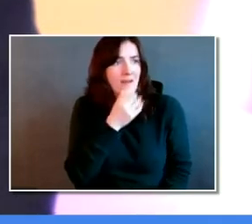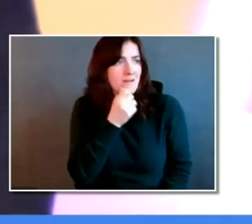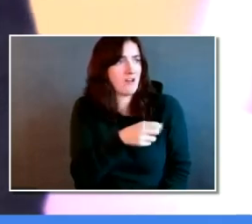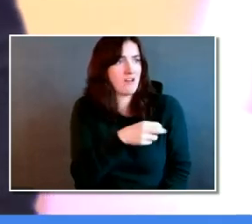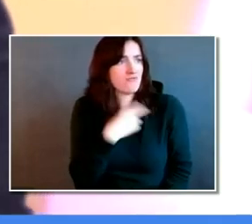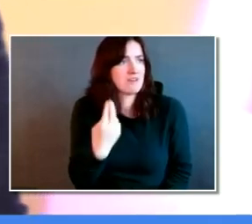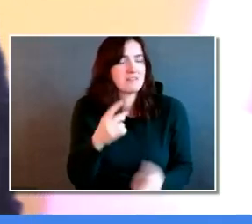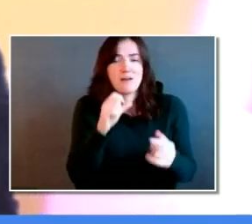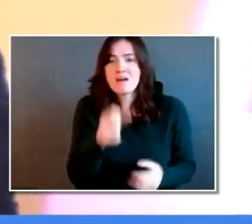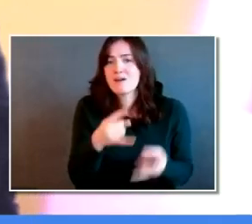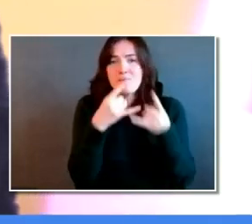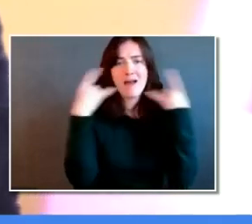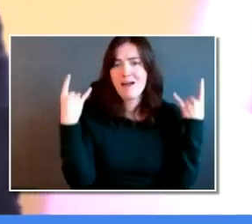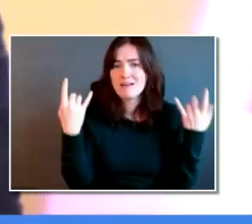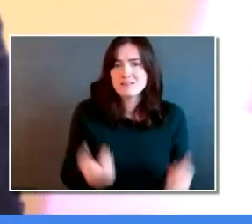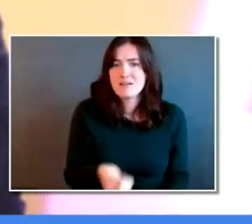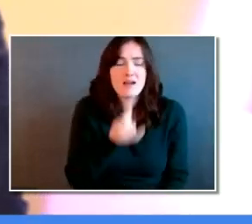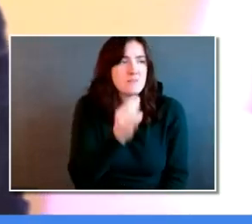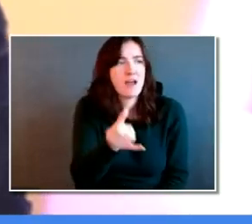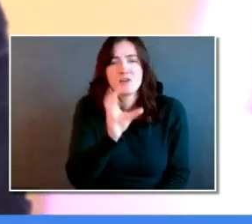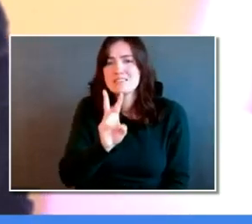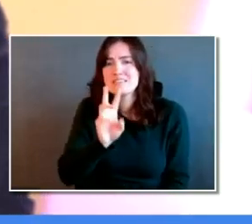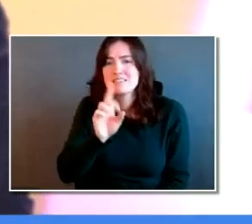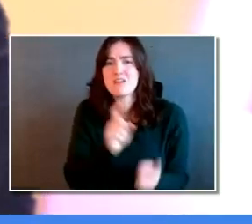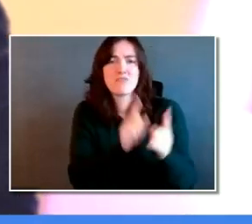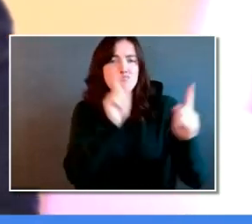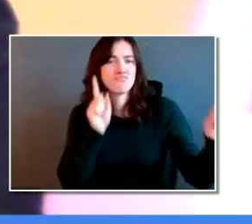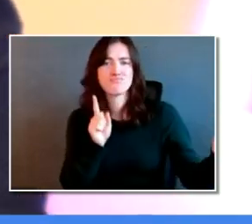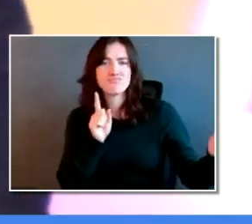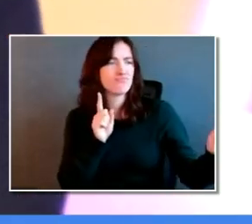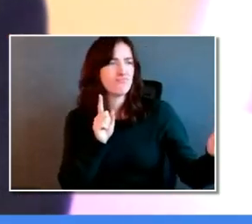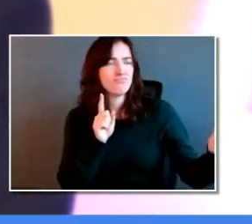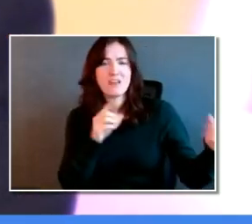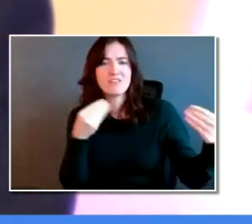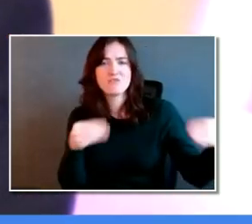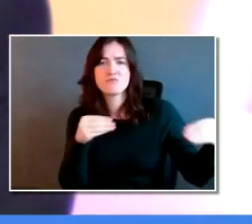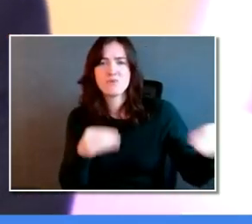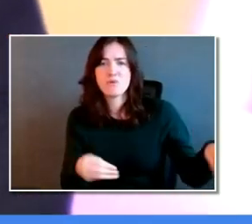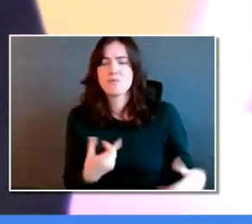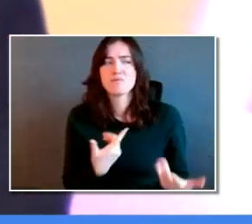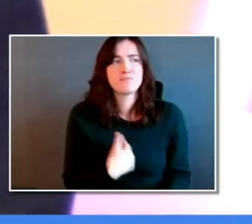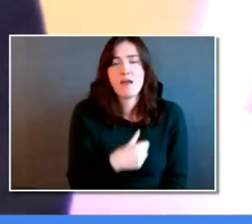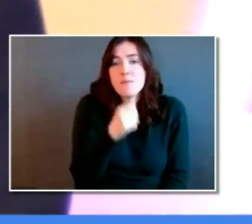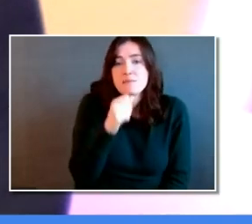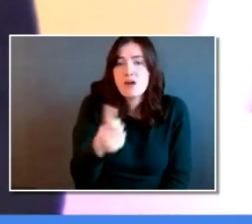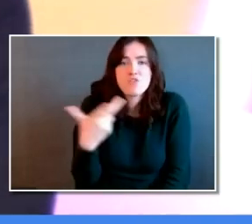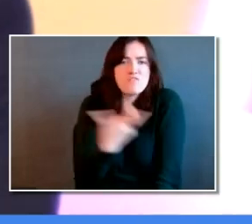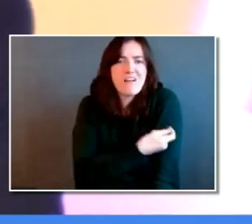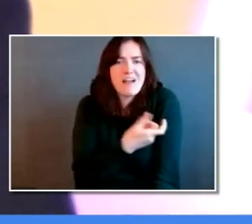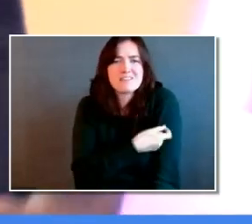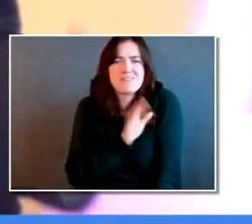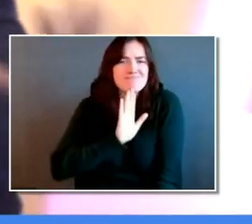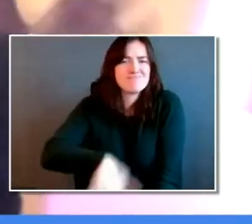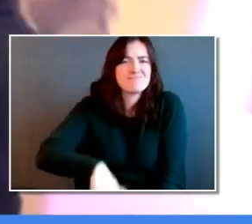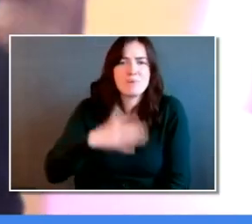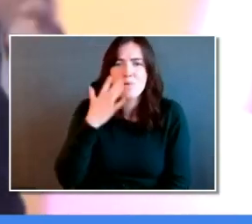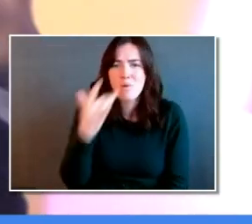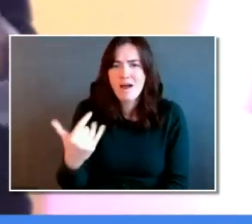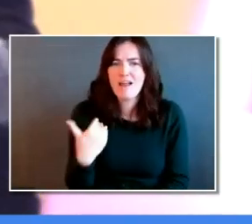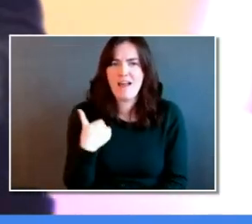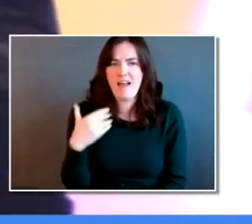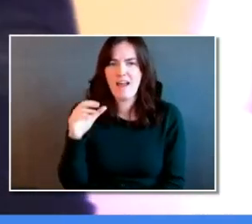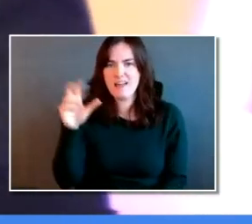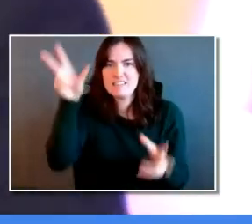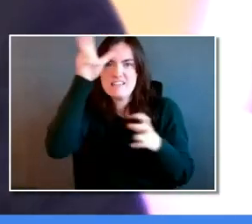mask, and they weren't going to stand 6 feet away from you at the Trader Joe's, and they were not going to get the vaccine because that's got some kind of